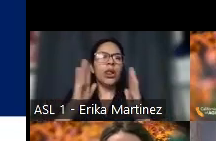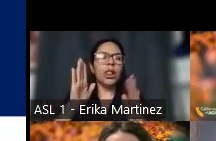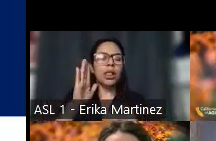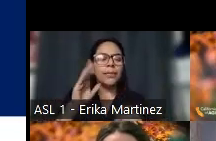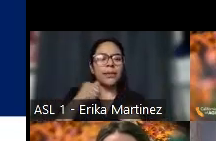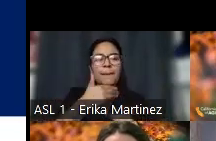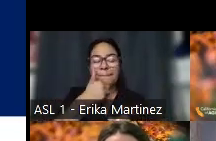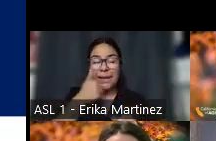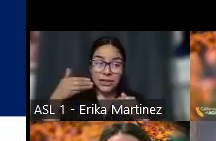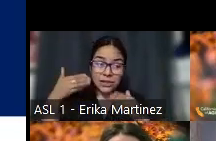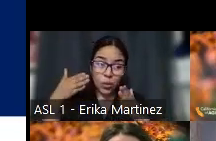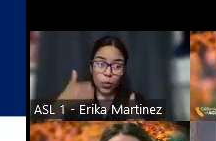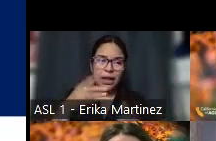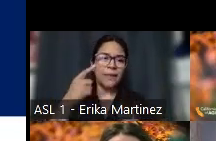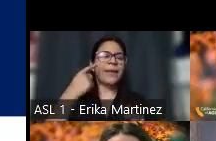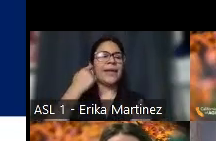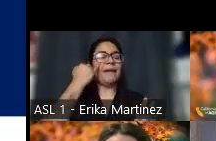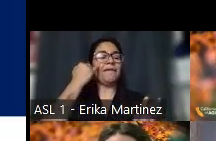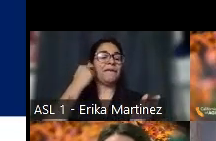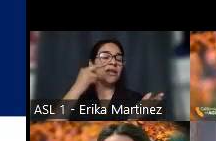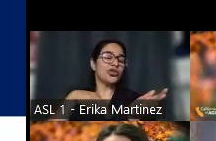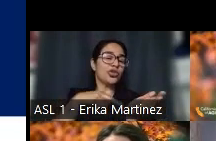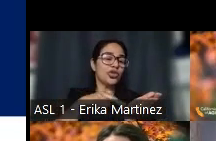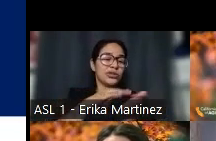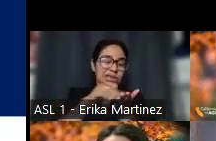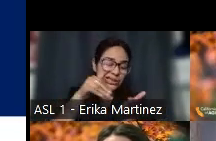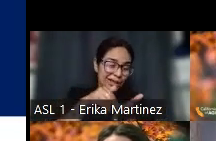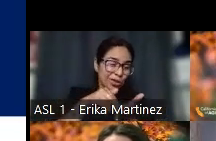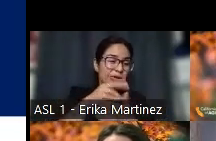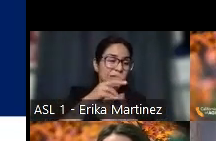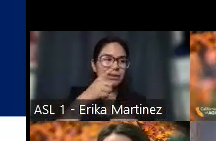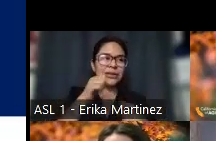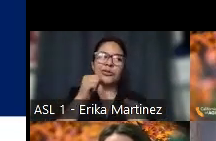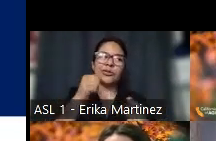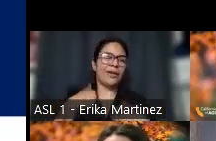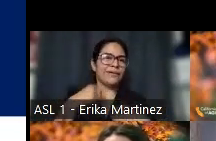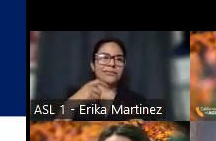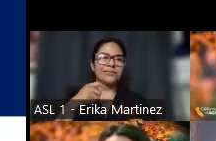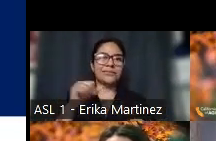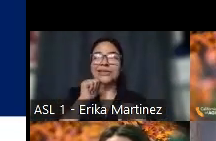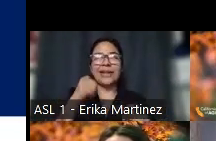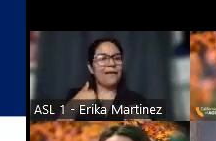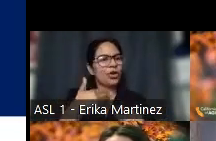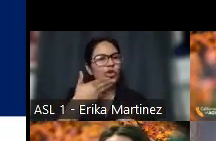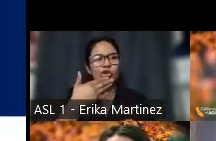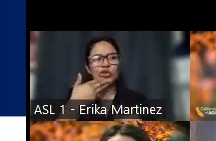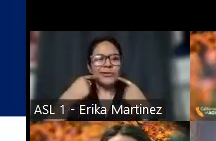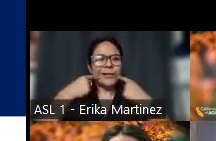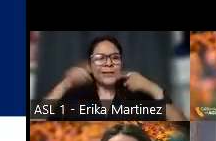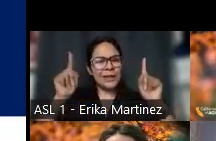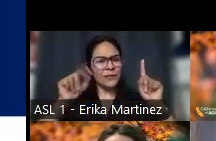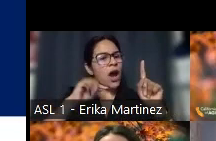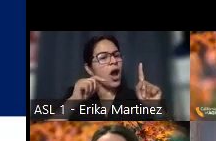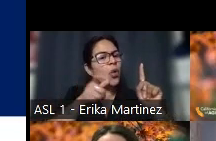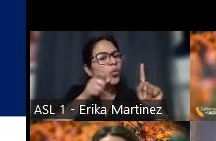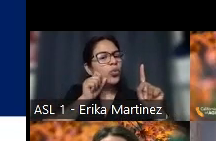neglect in these nursing facilities at this time, because it doesn't seem to be working as far as like reporting to